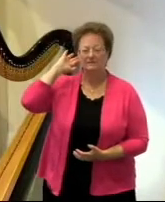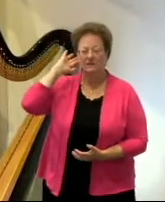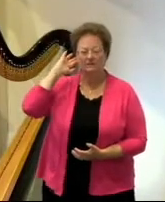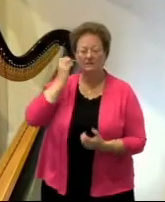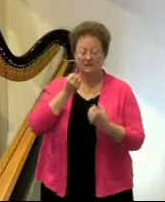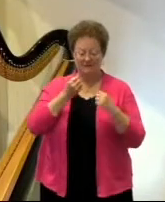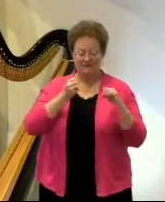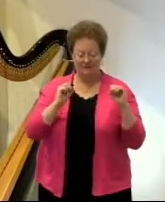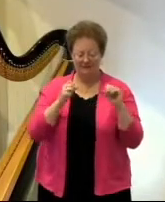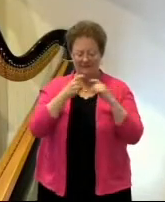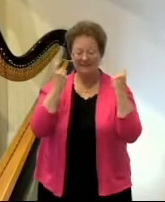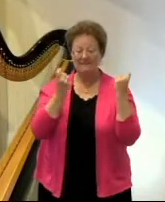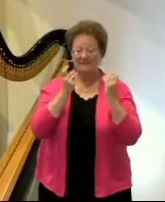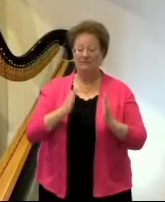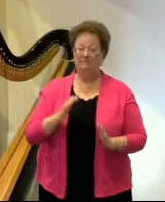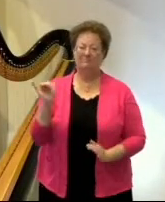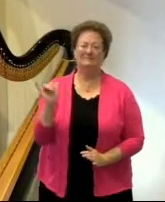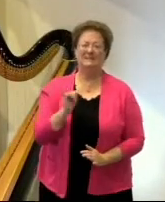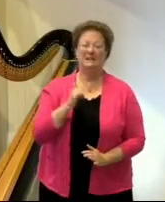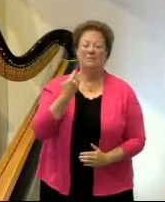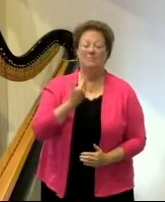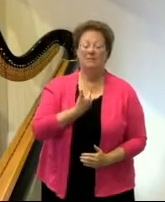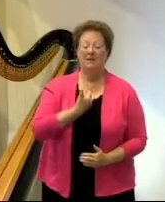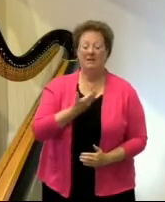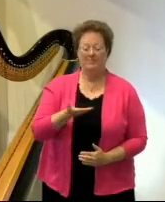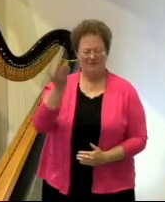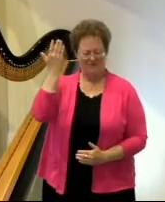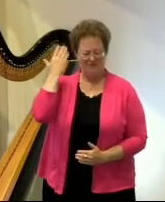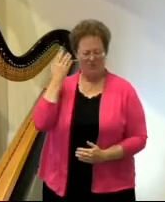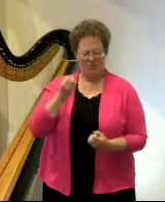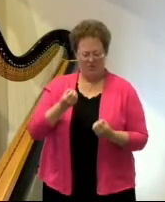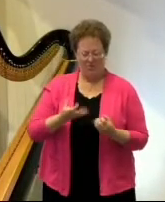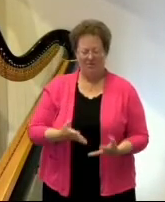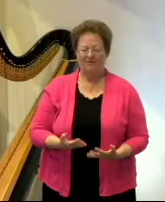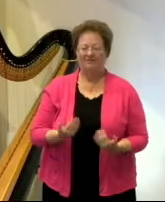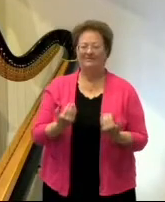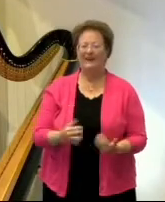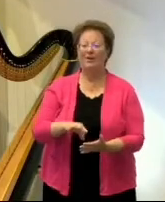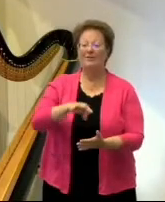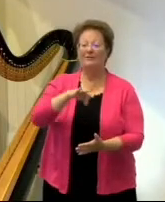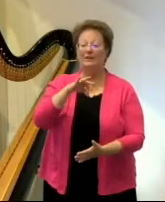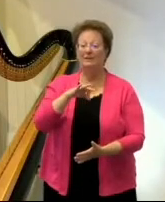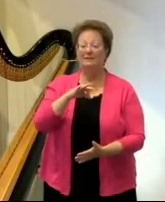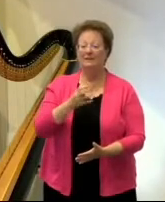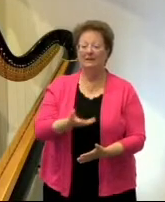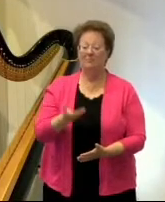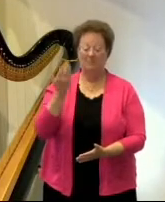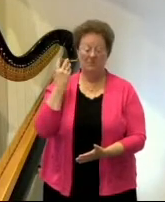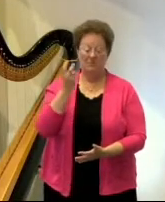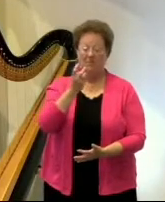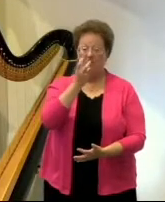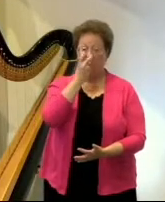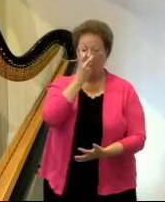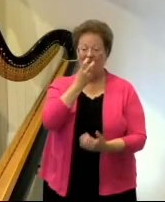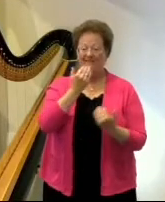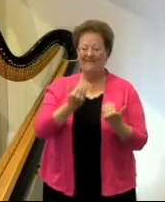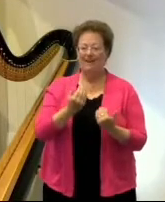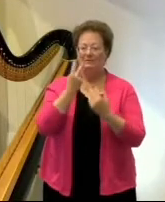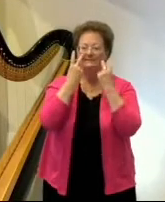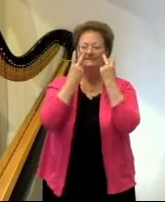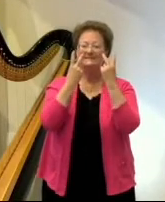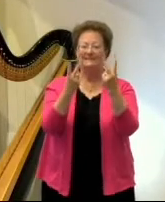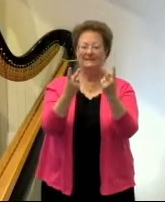that saved a wretch like me. I once was lost, but now I'm found. Was blind, but now I